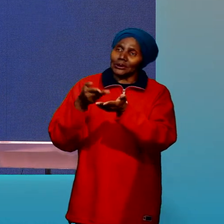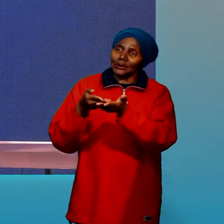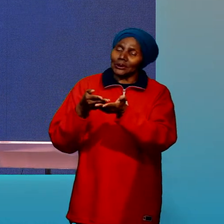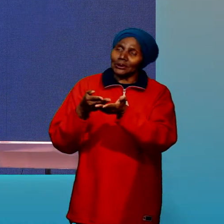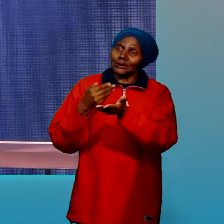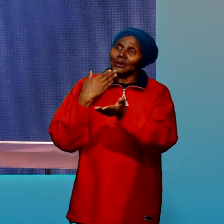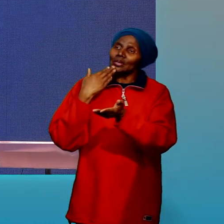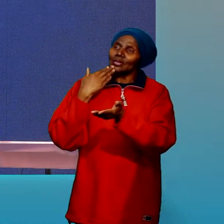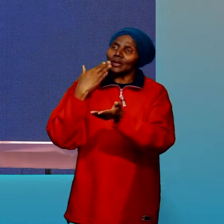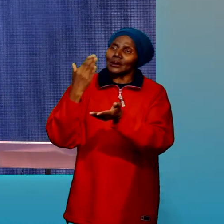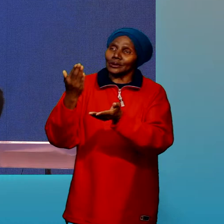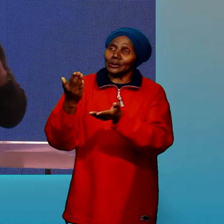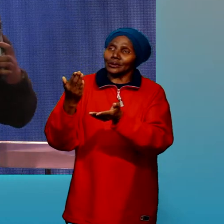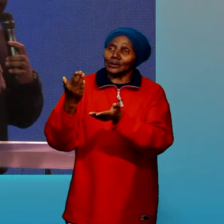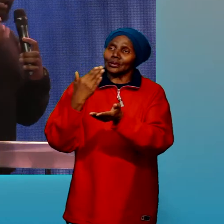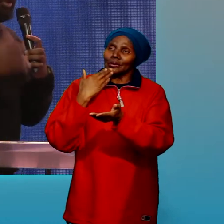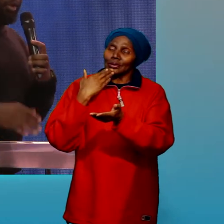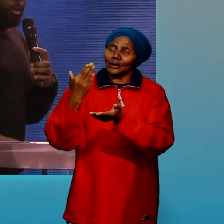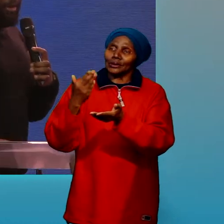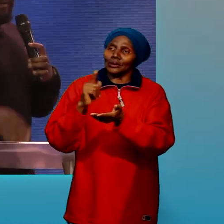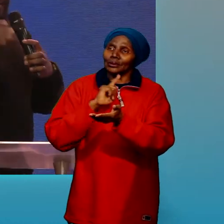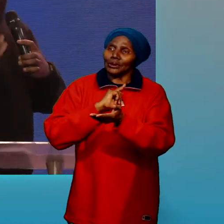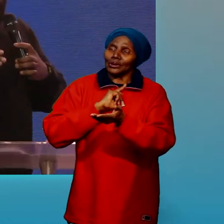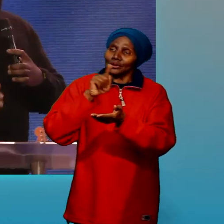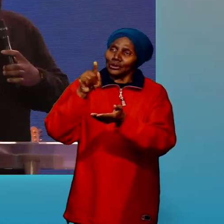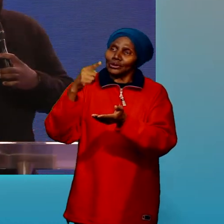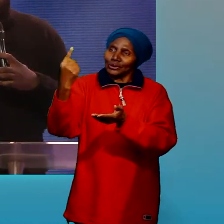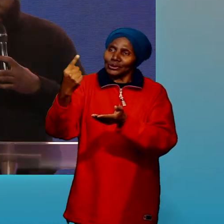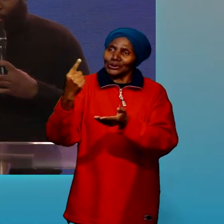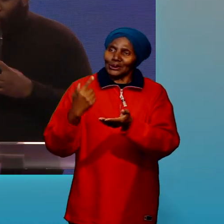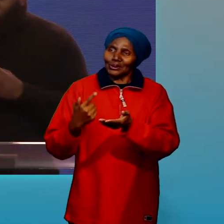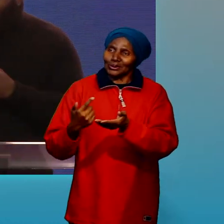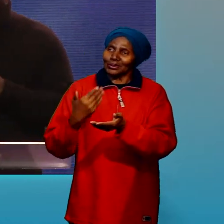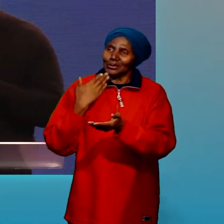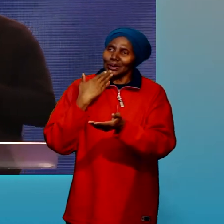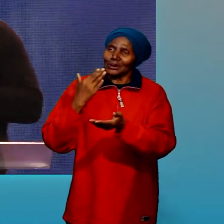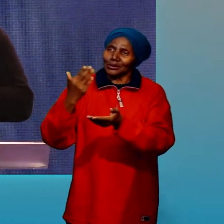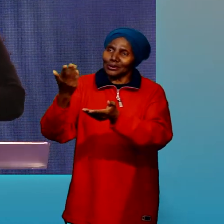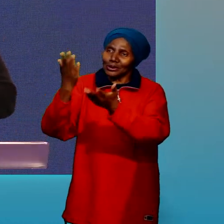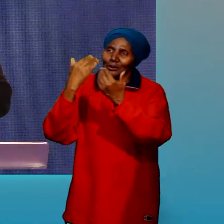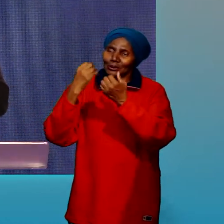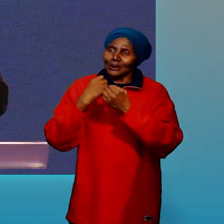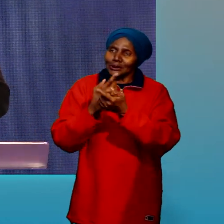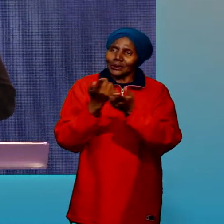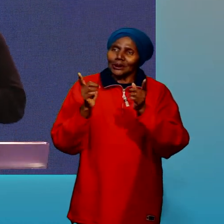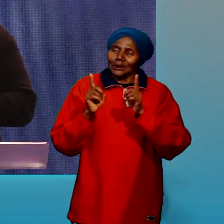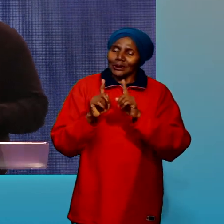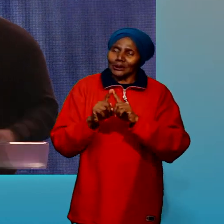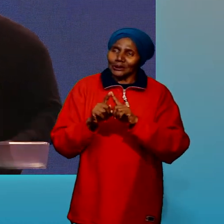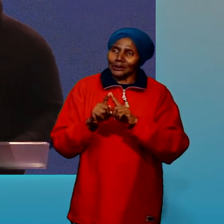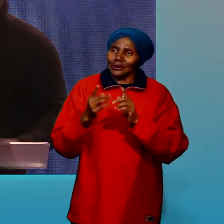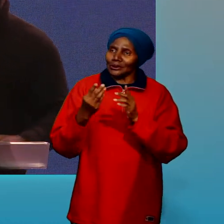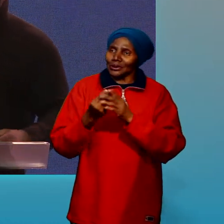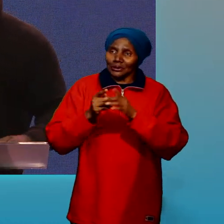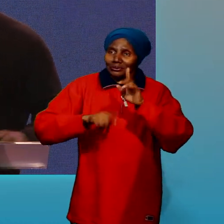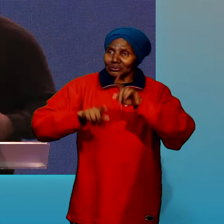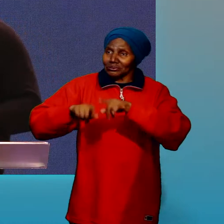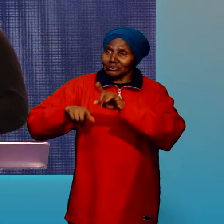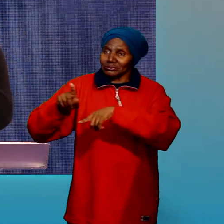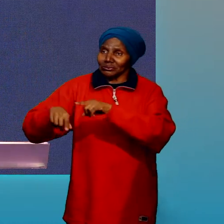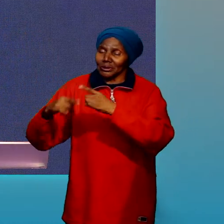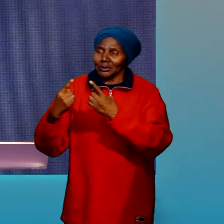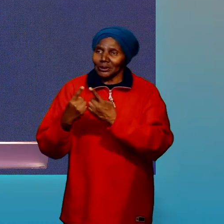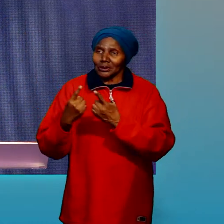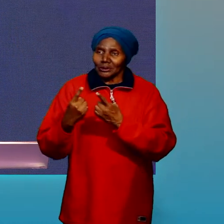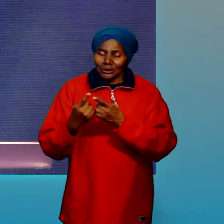saying thank you. We're saying thank you for being you. Thank you for giving us what you've given us. And I want you to understand, brothers and sisters, that this goes